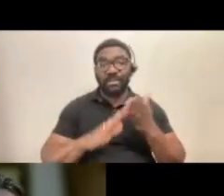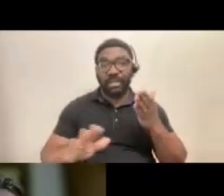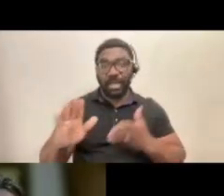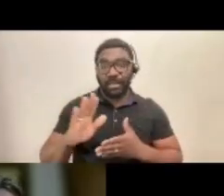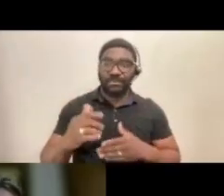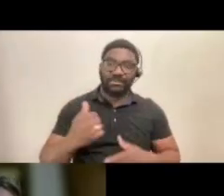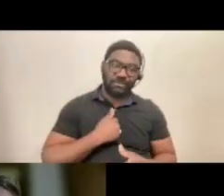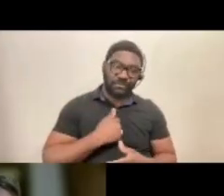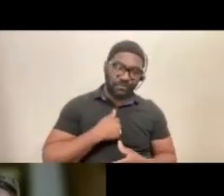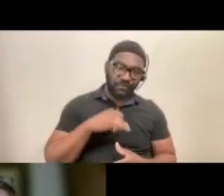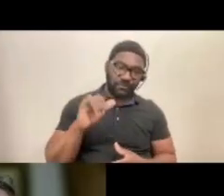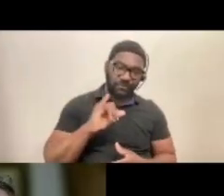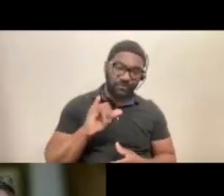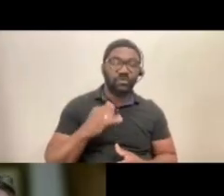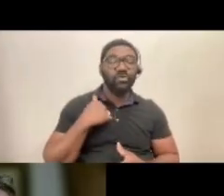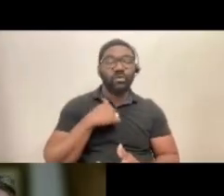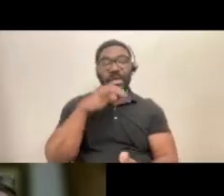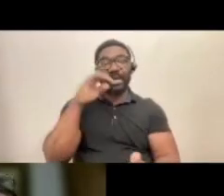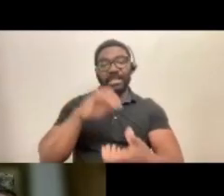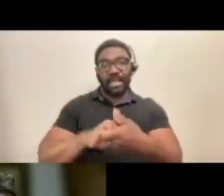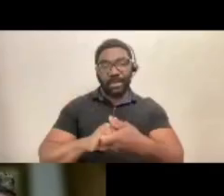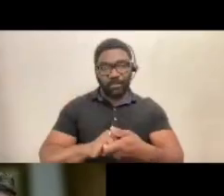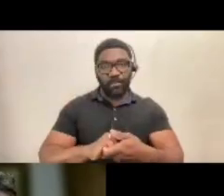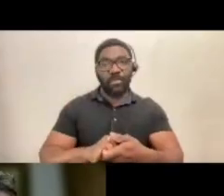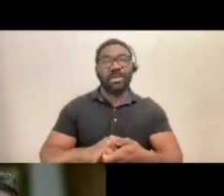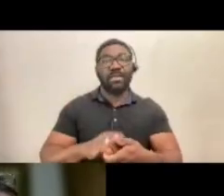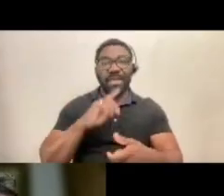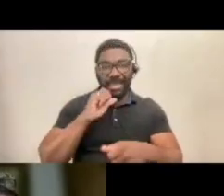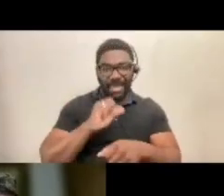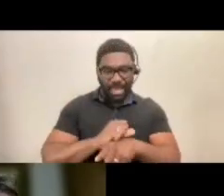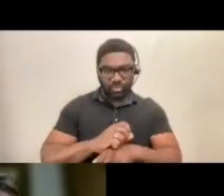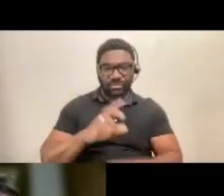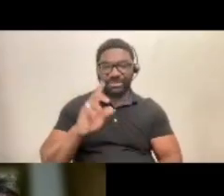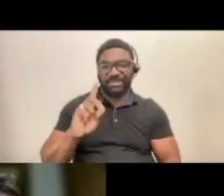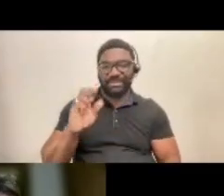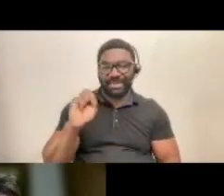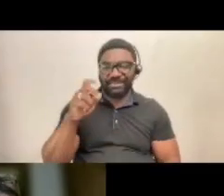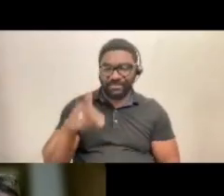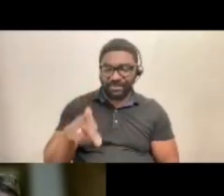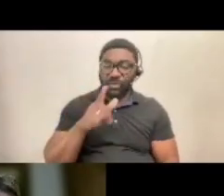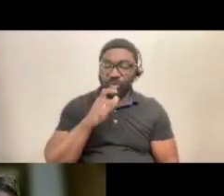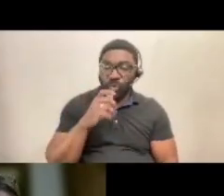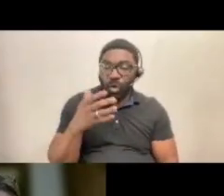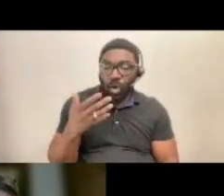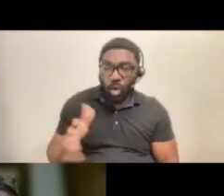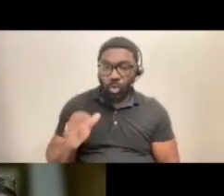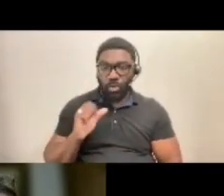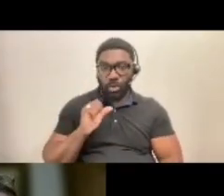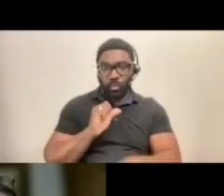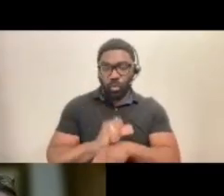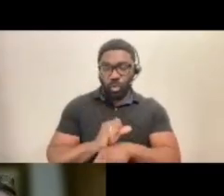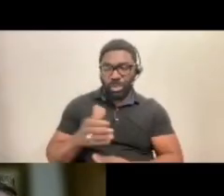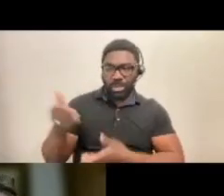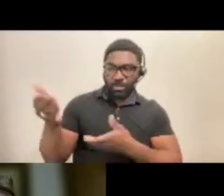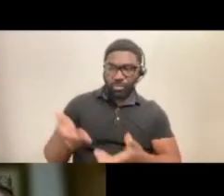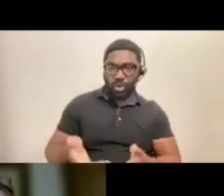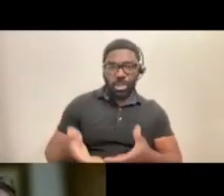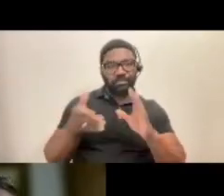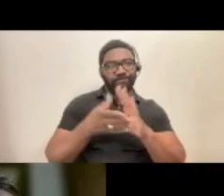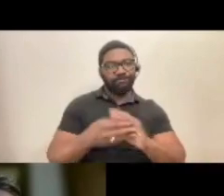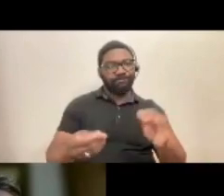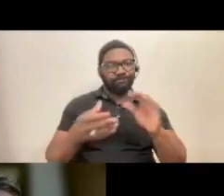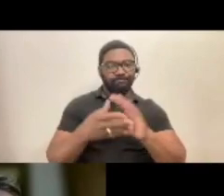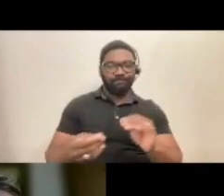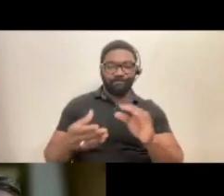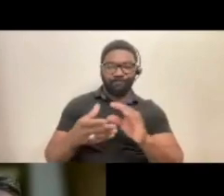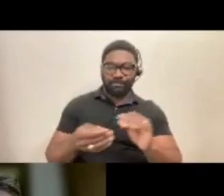we collaborated. We brought in actual direct support professionals who are working in the field to talk to them about